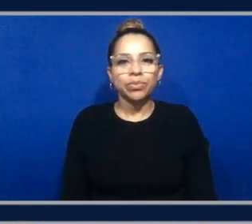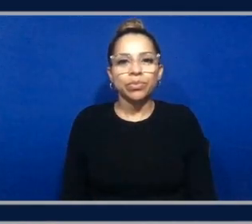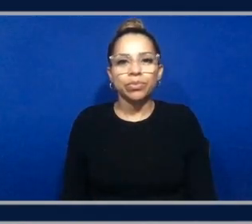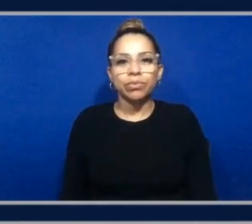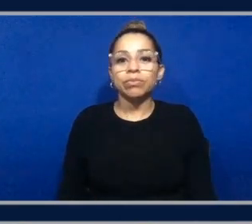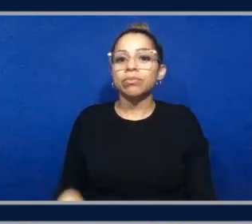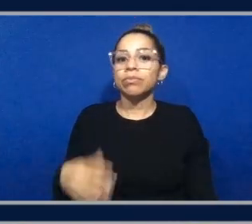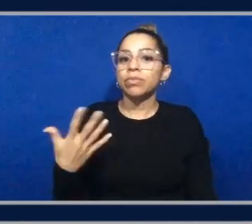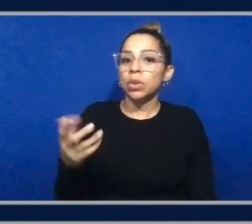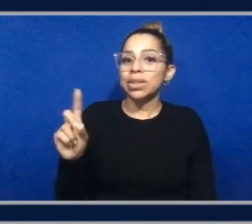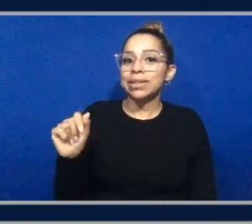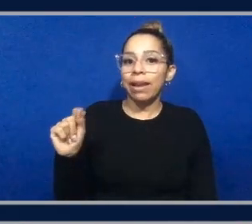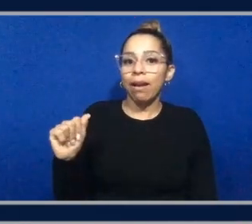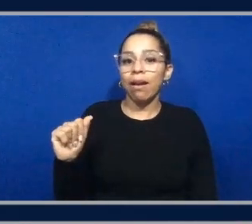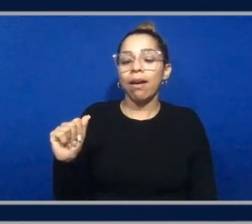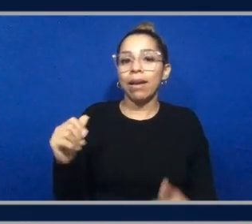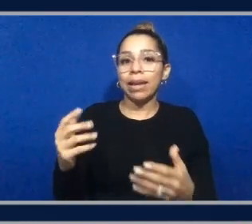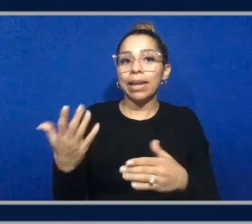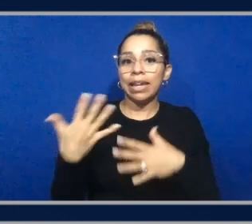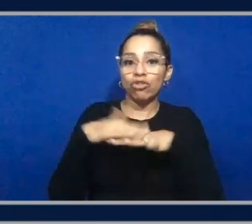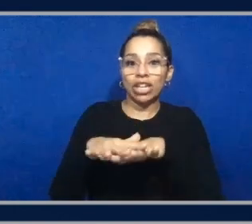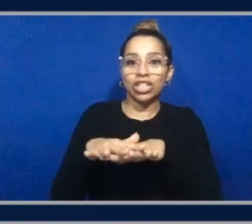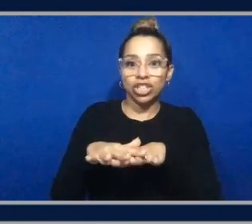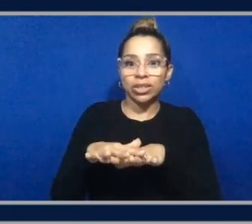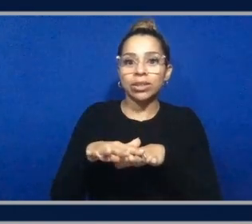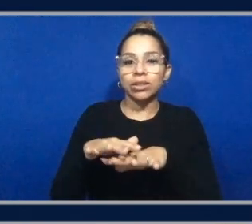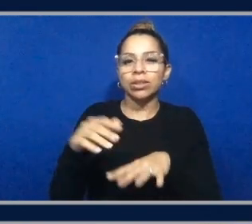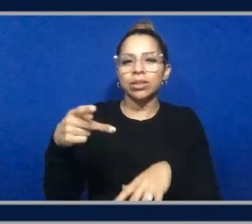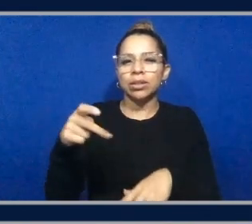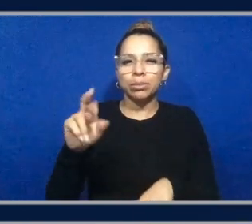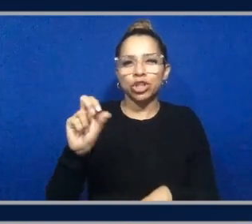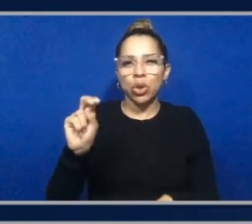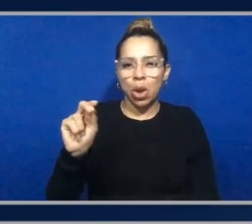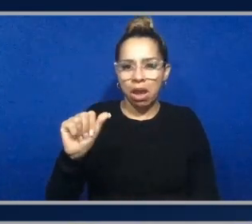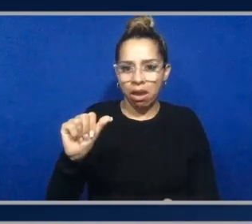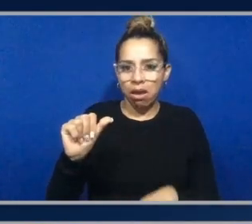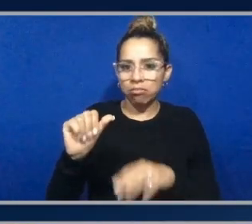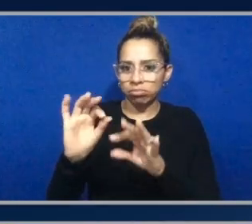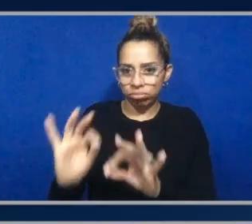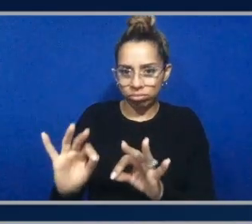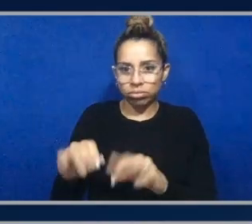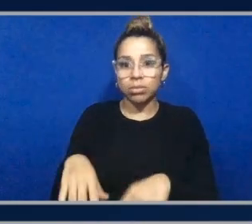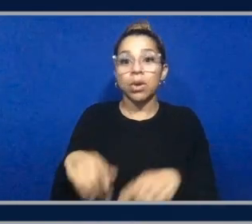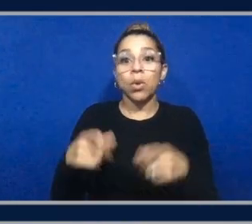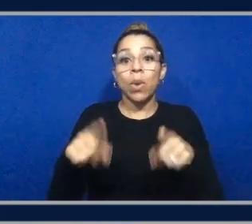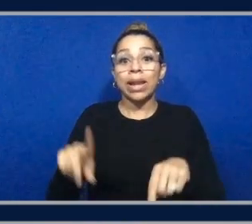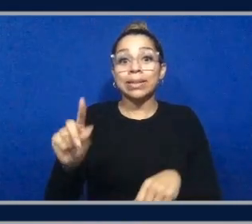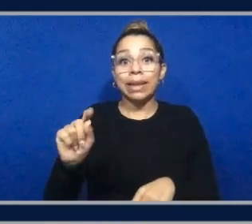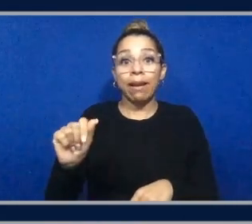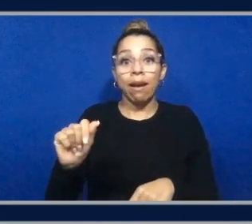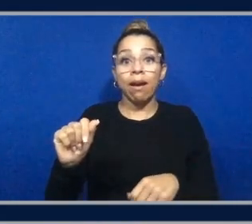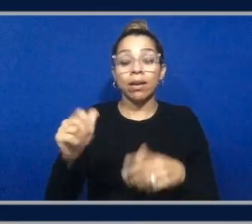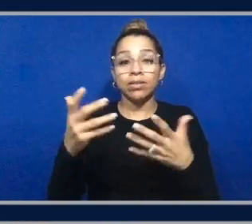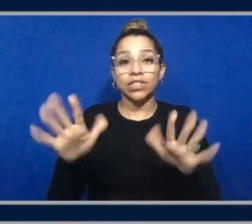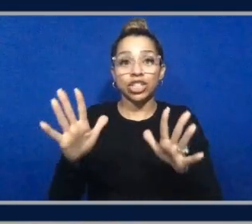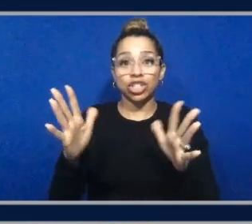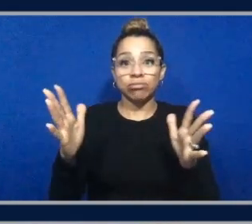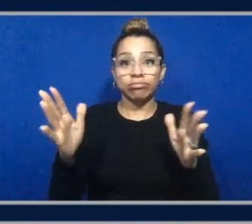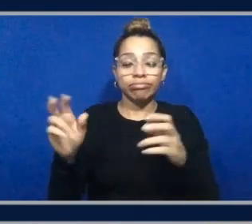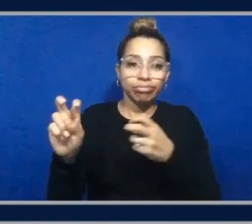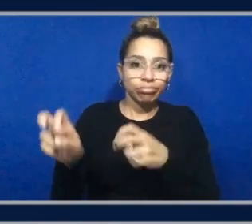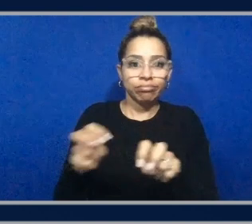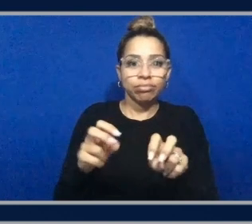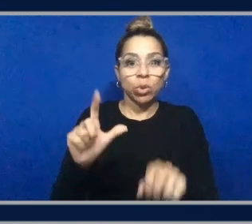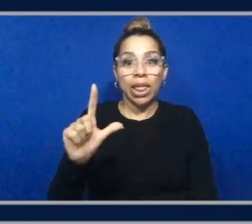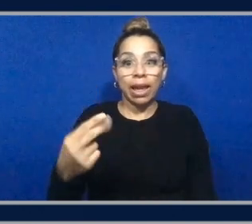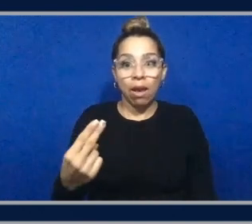but then once the data is in the Lakehouse and catalog, you usually have data analysts and data scientists who want to look at that data and do some